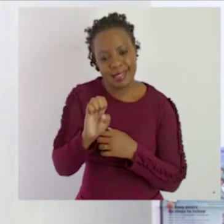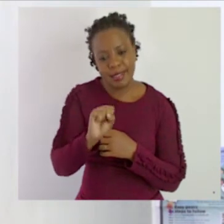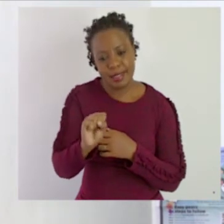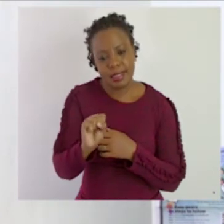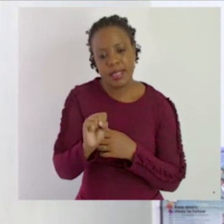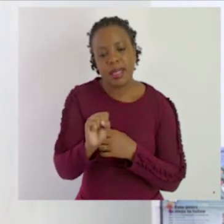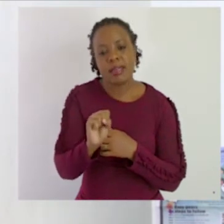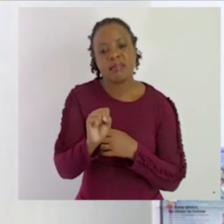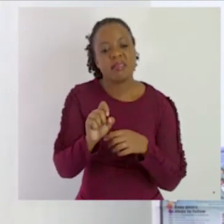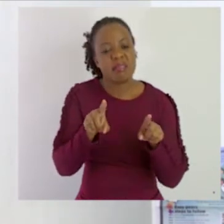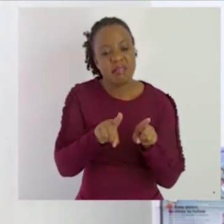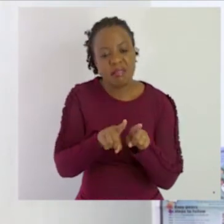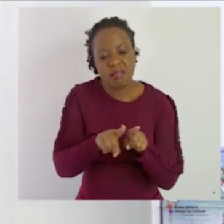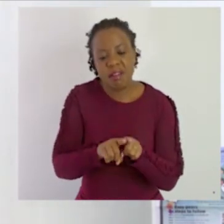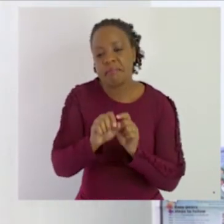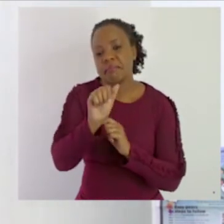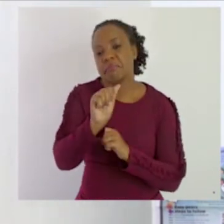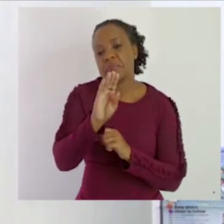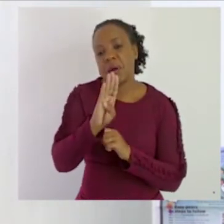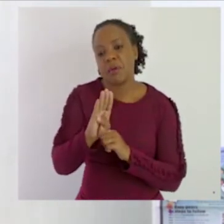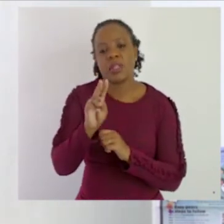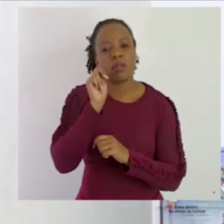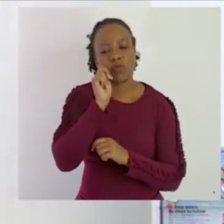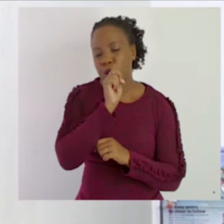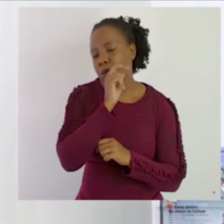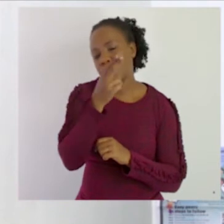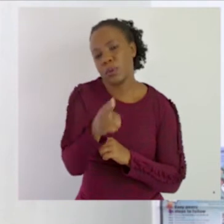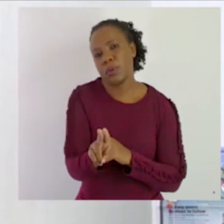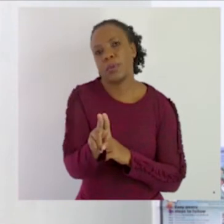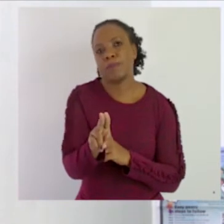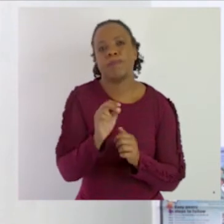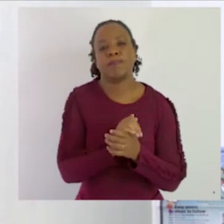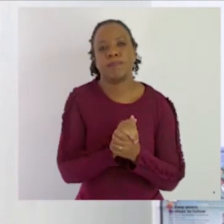the abstract nouns. All right, abstract nouns do not